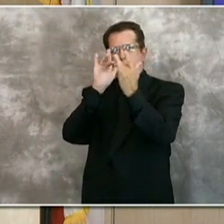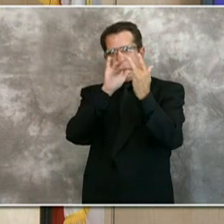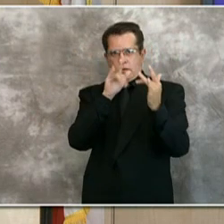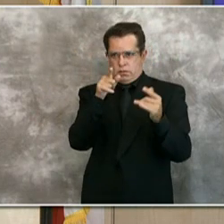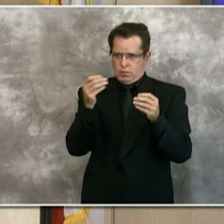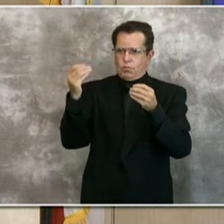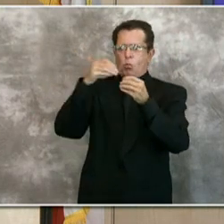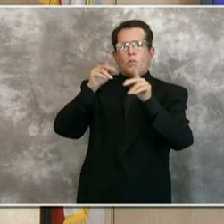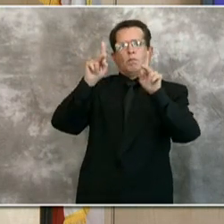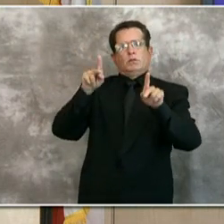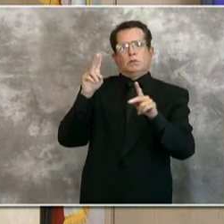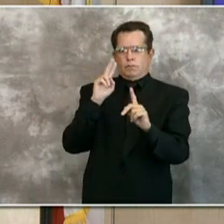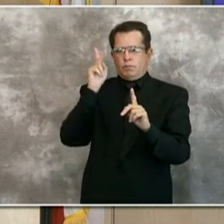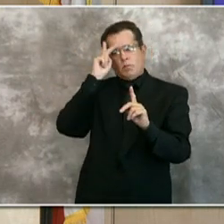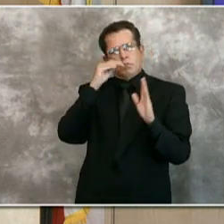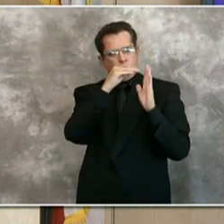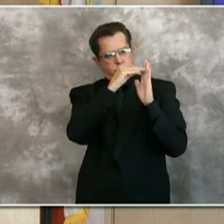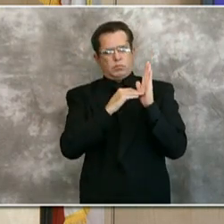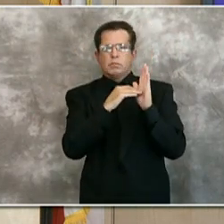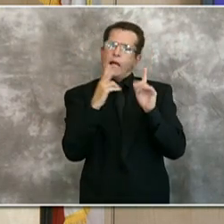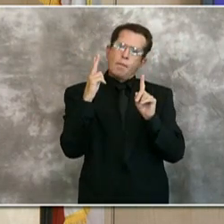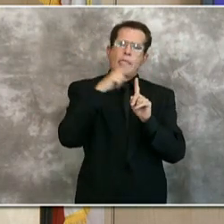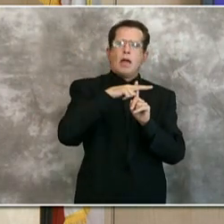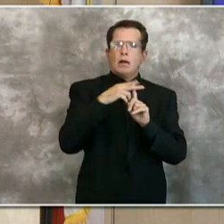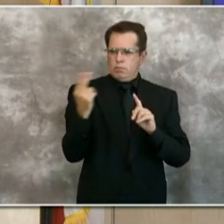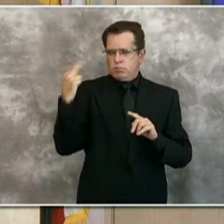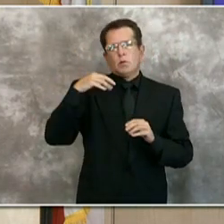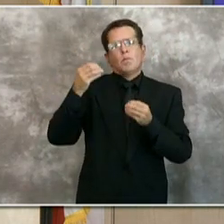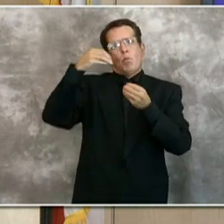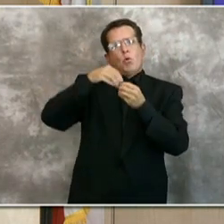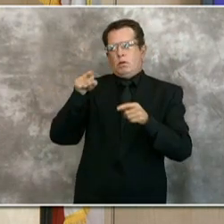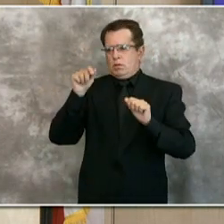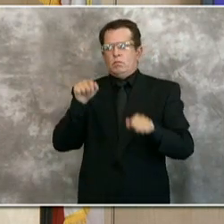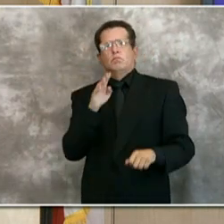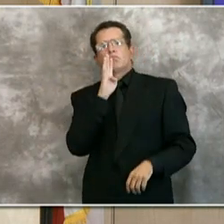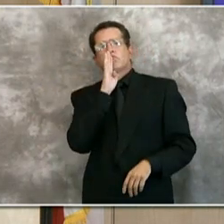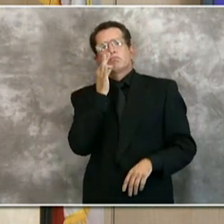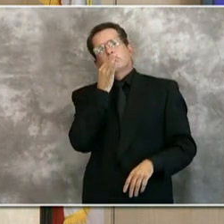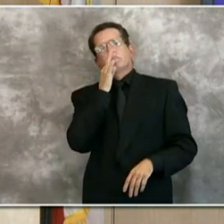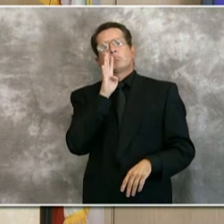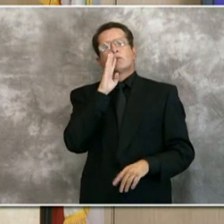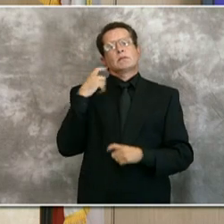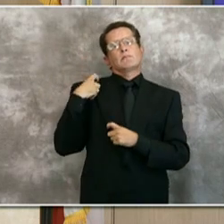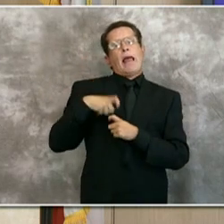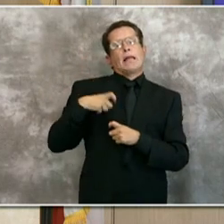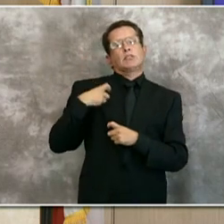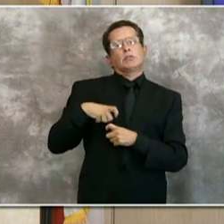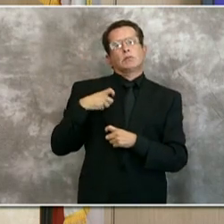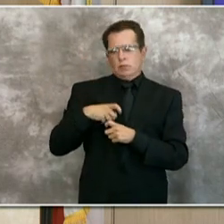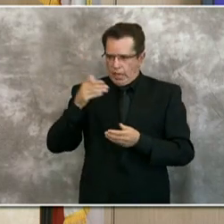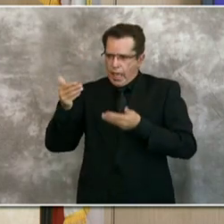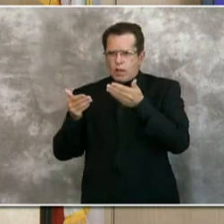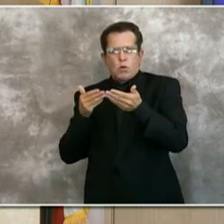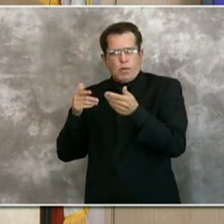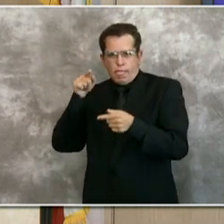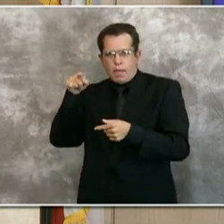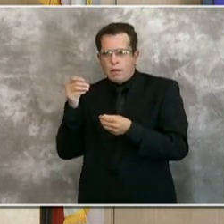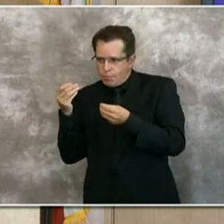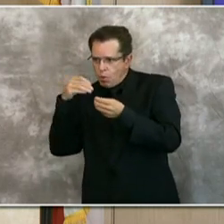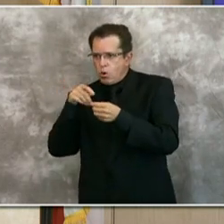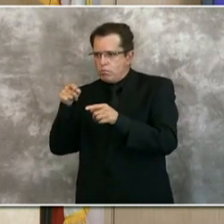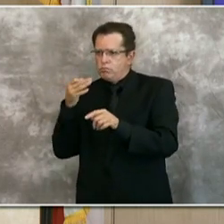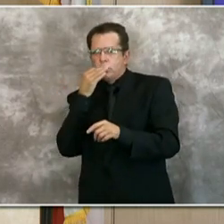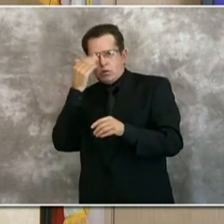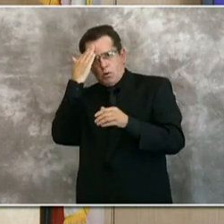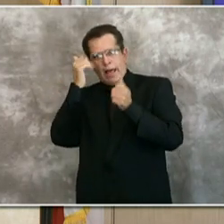more applicants, to get more Spanish speakers into the process. We're doing more work around outreach, around the importance and availability of testing